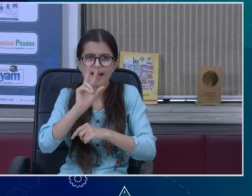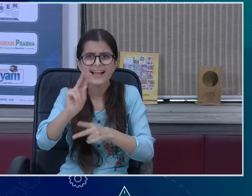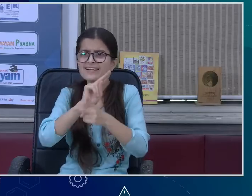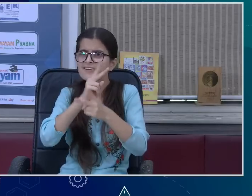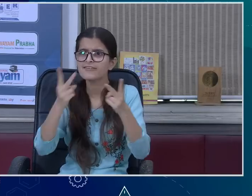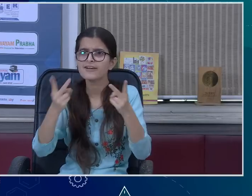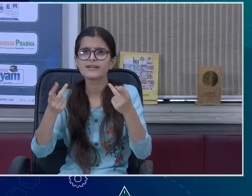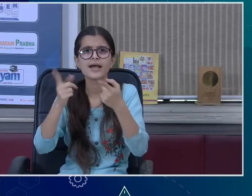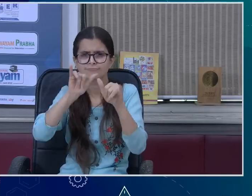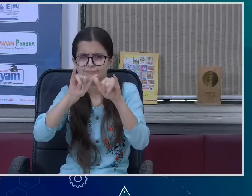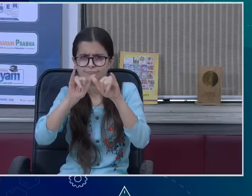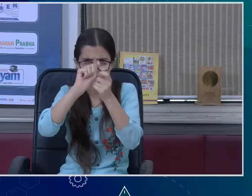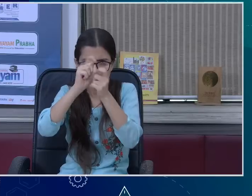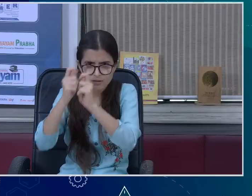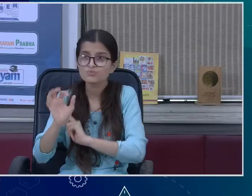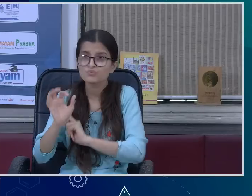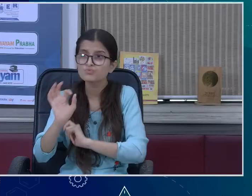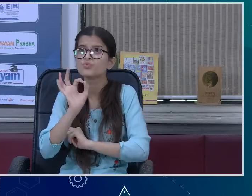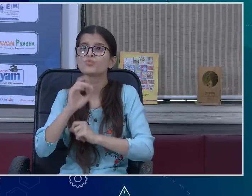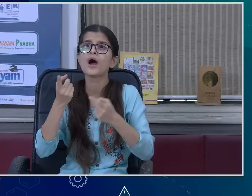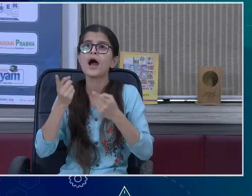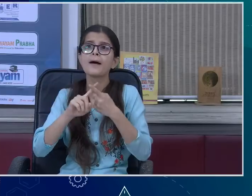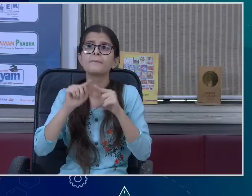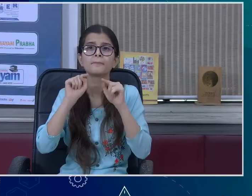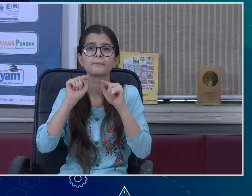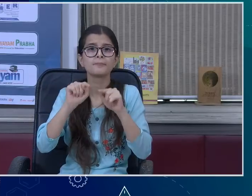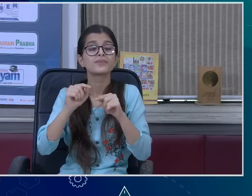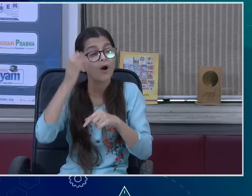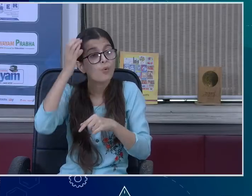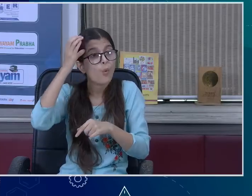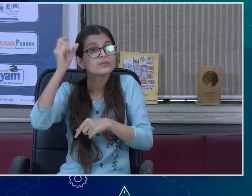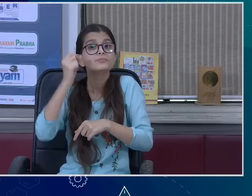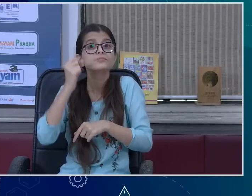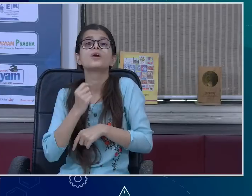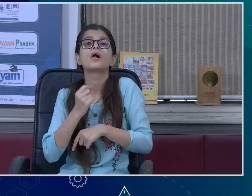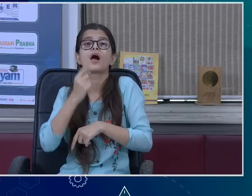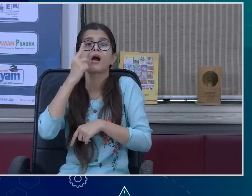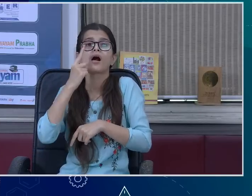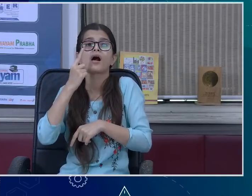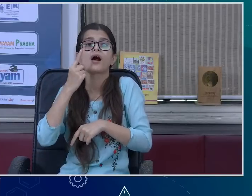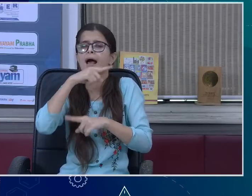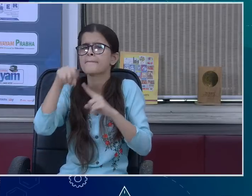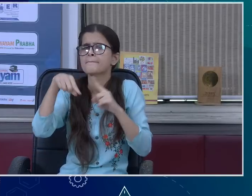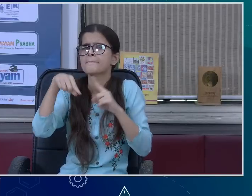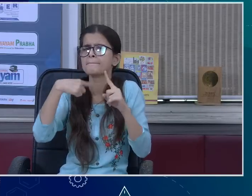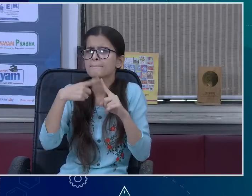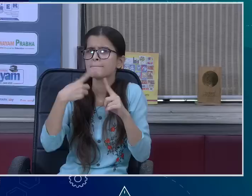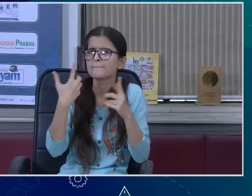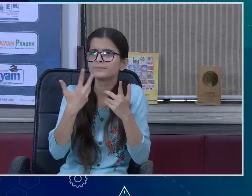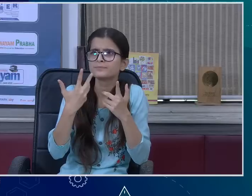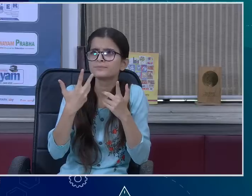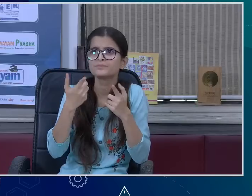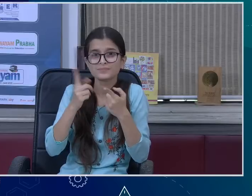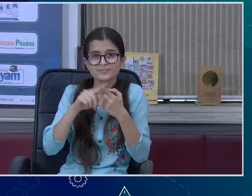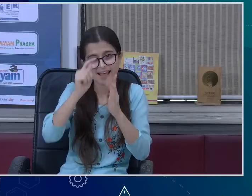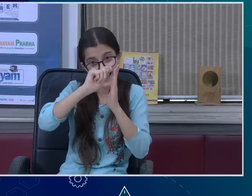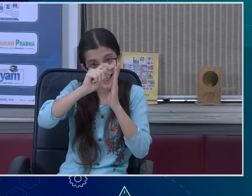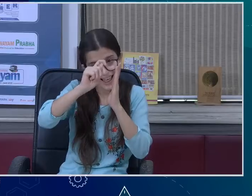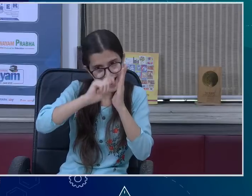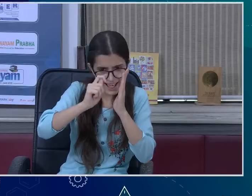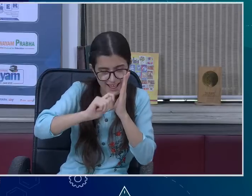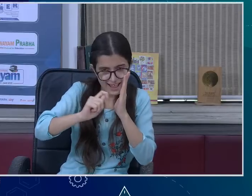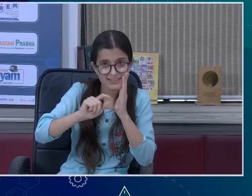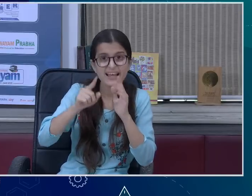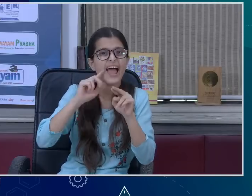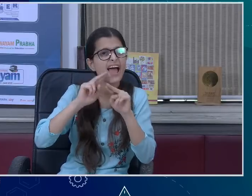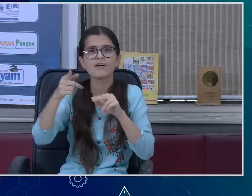actually perform well. Why? Because they know the conceptual understanding about the concept, but when it is coming to writing part, if they are not